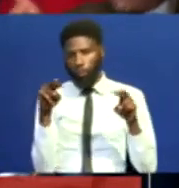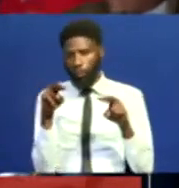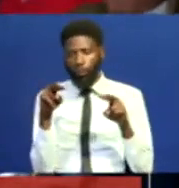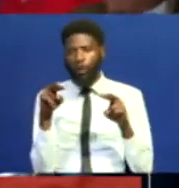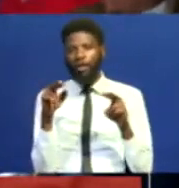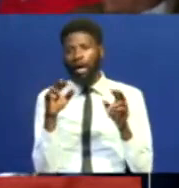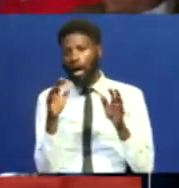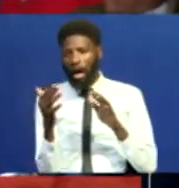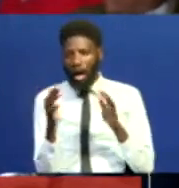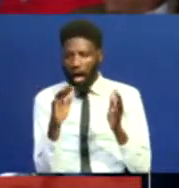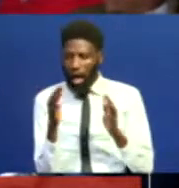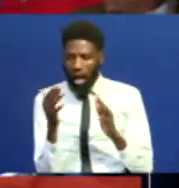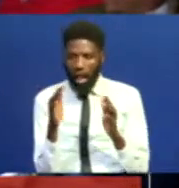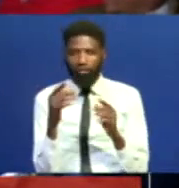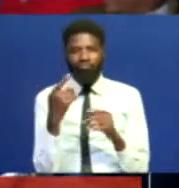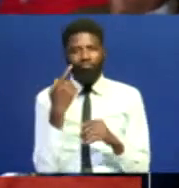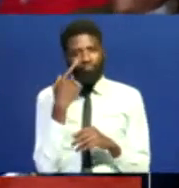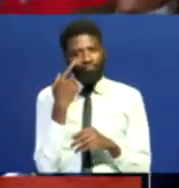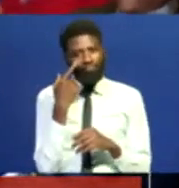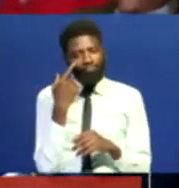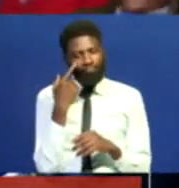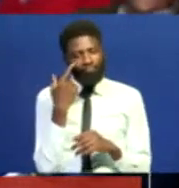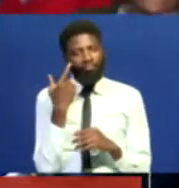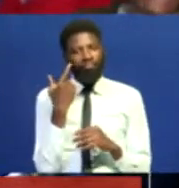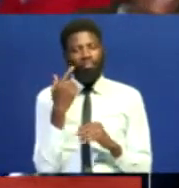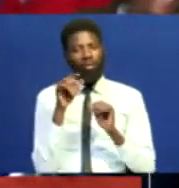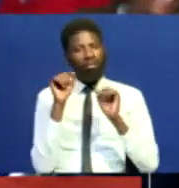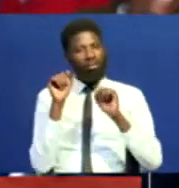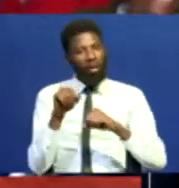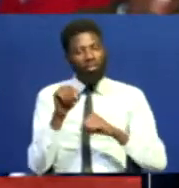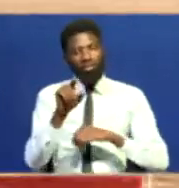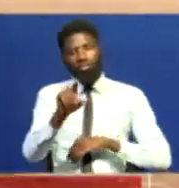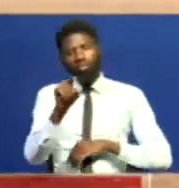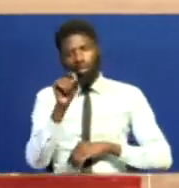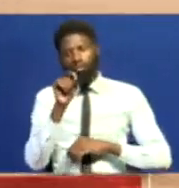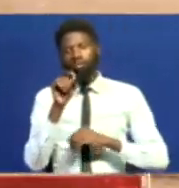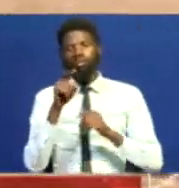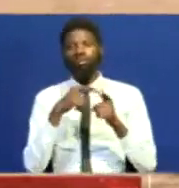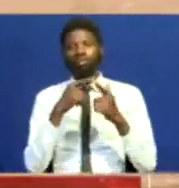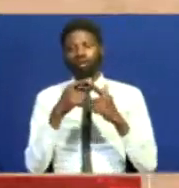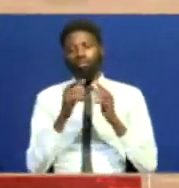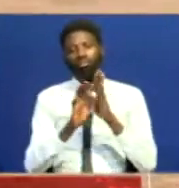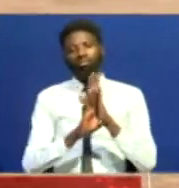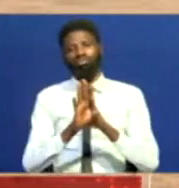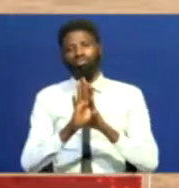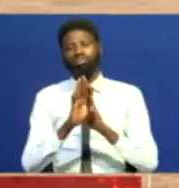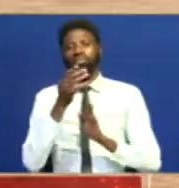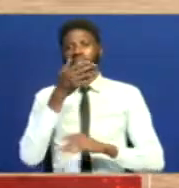on and scout them so that they can actually get better development.